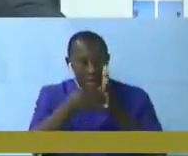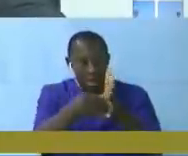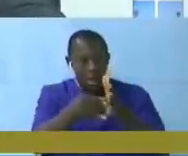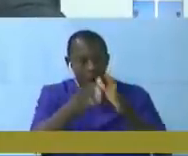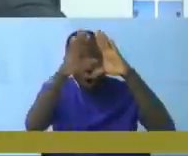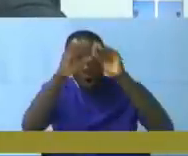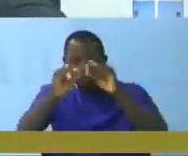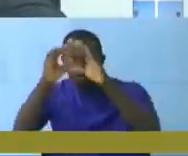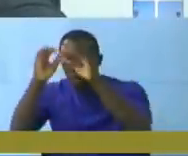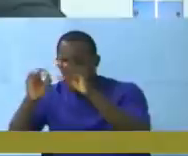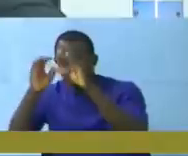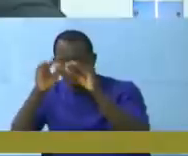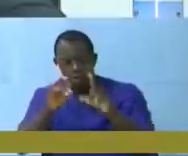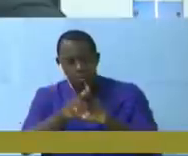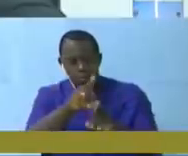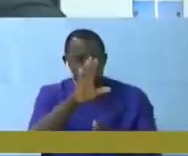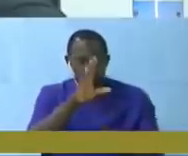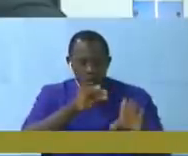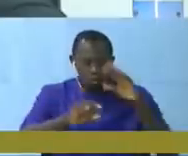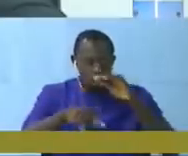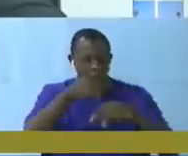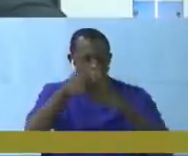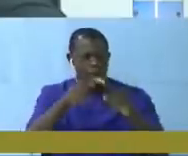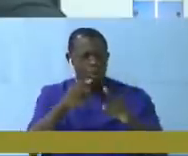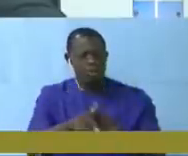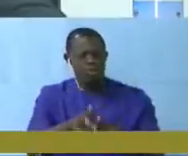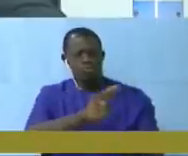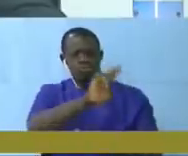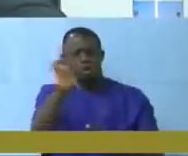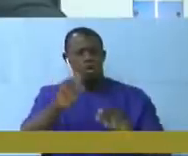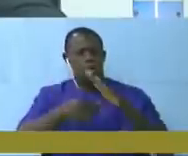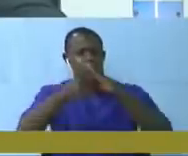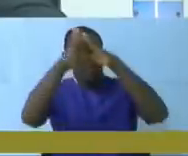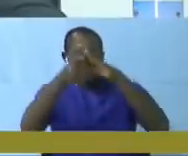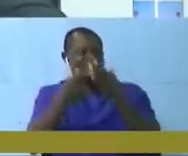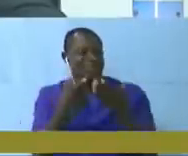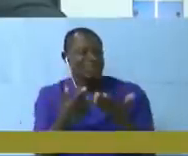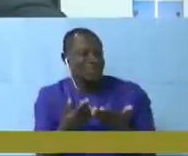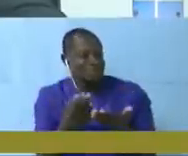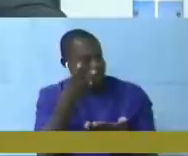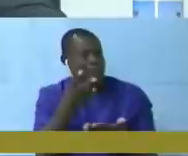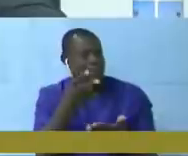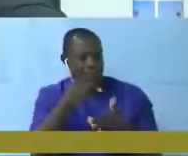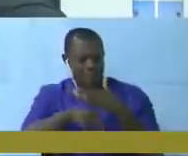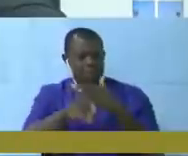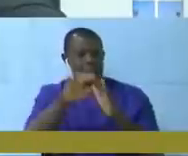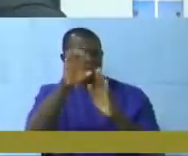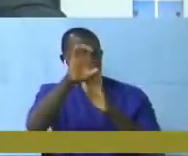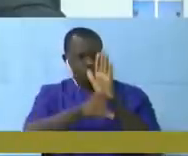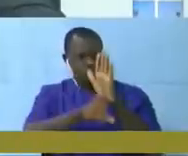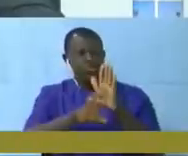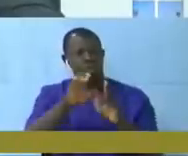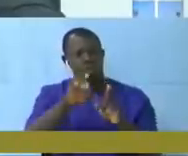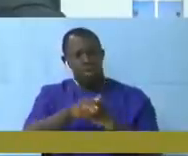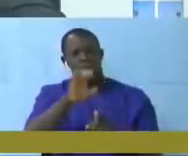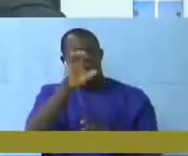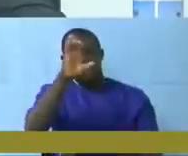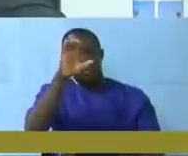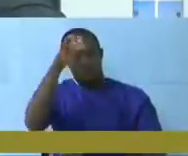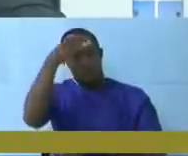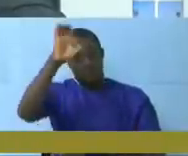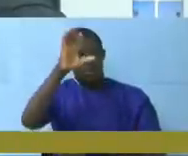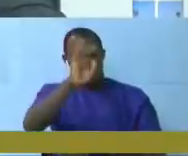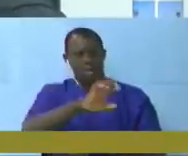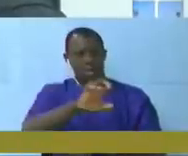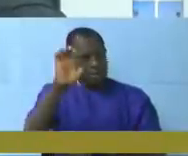solo lol bu fekkone sukandiku nañ ci lolu ndax te ci commission bi sax jangé nañ ci lu bari lo xamné ñi ci uppe yépp ñu yoré won